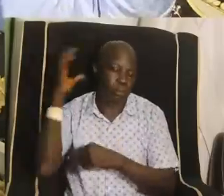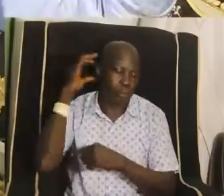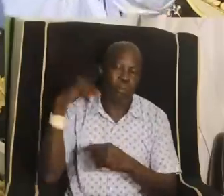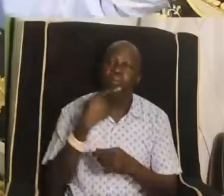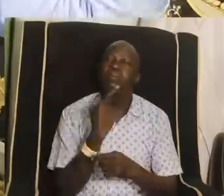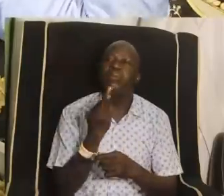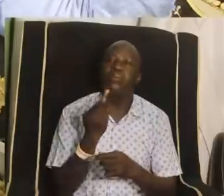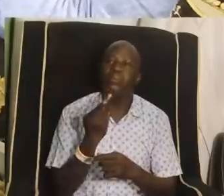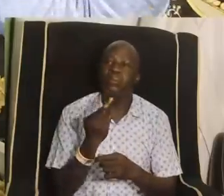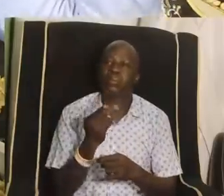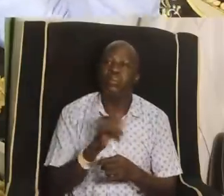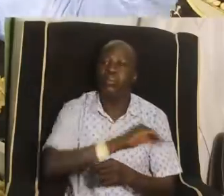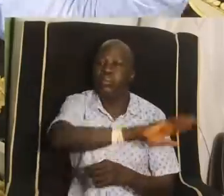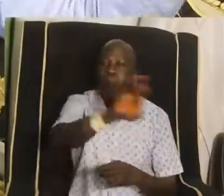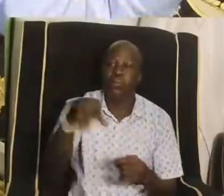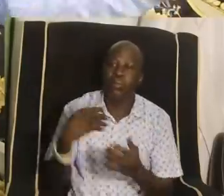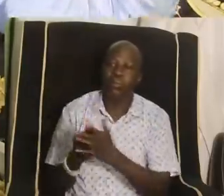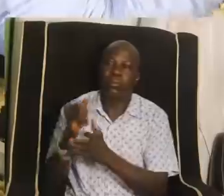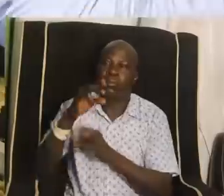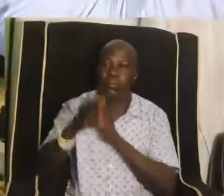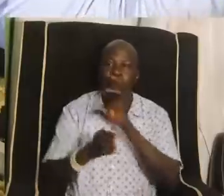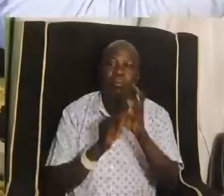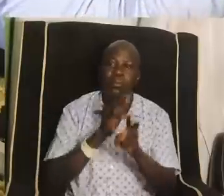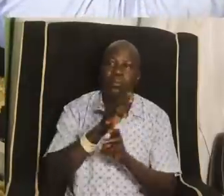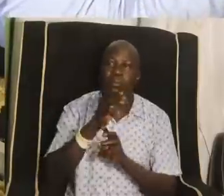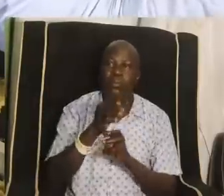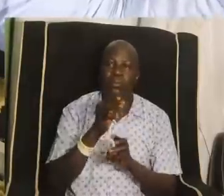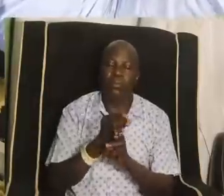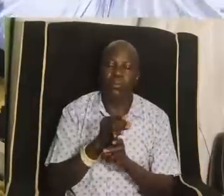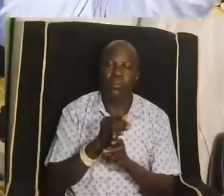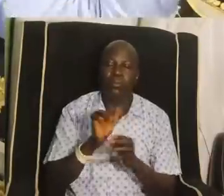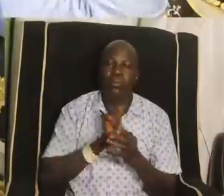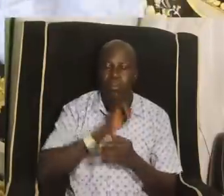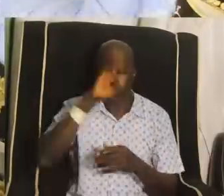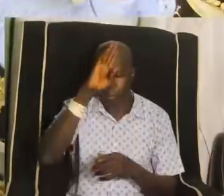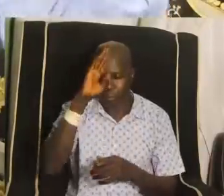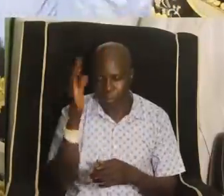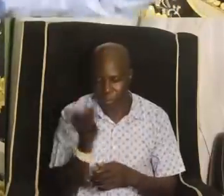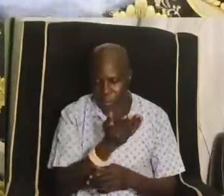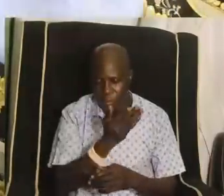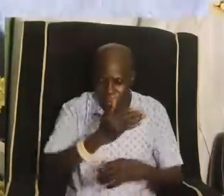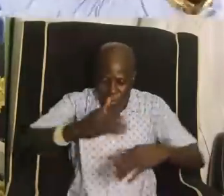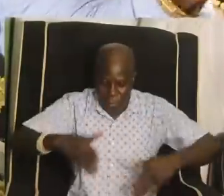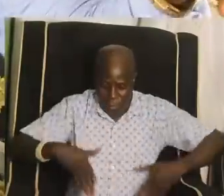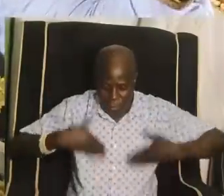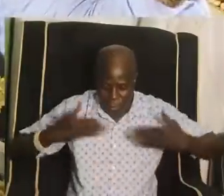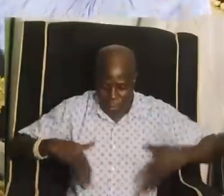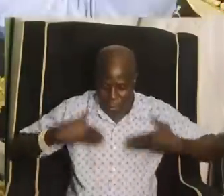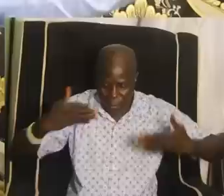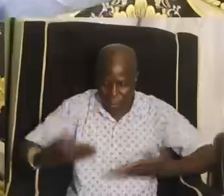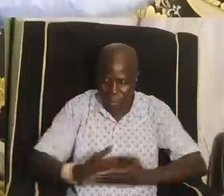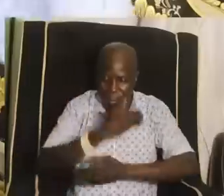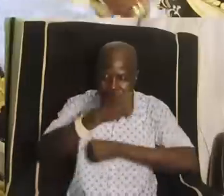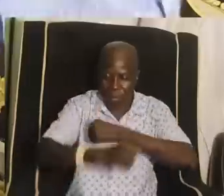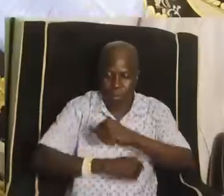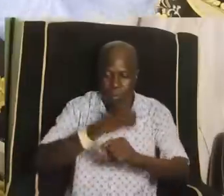me jake jado agbaye all over the world mo ki o pe happy new month I greet you